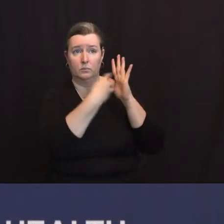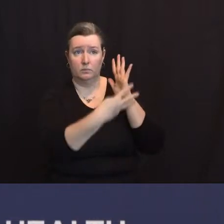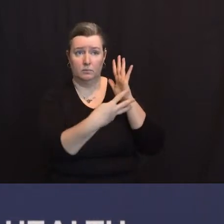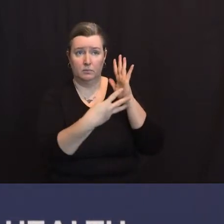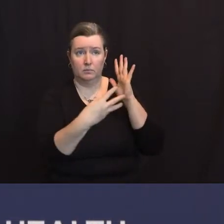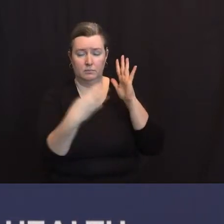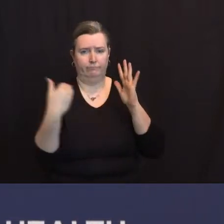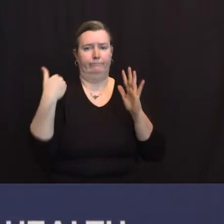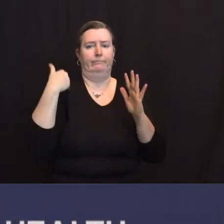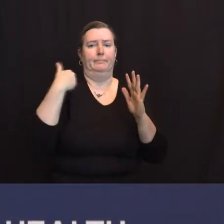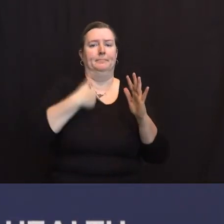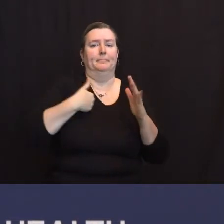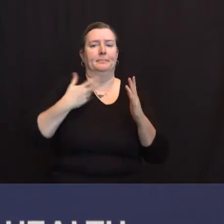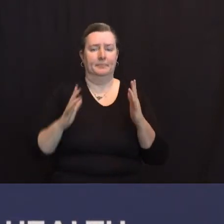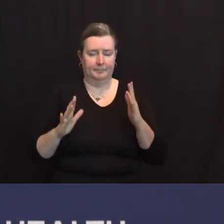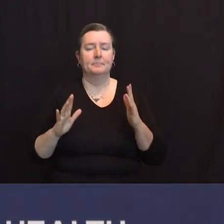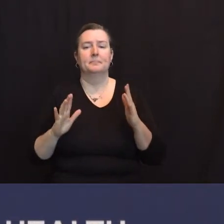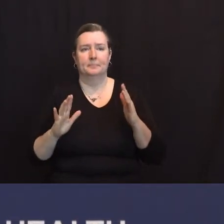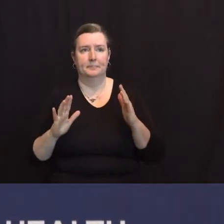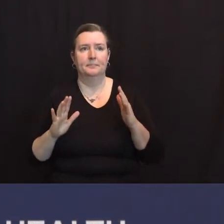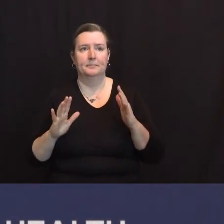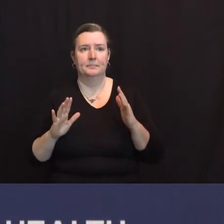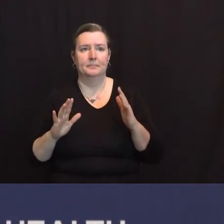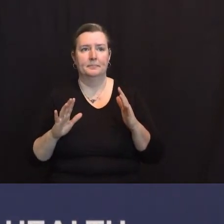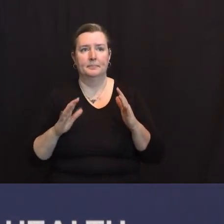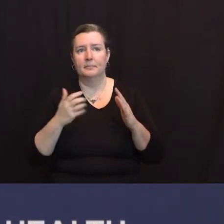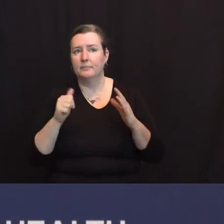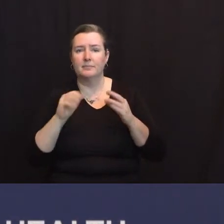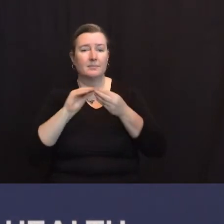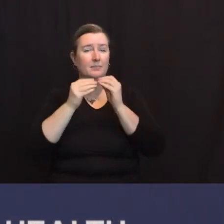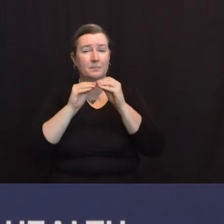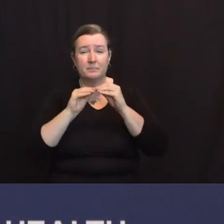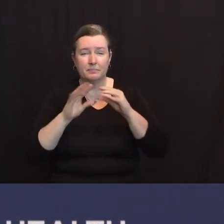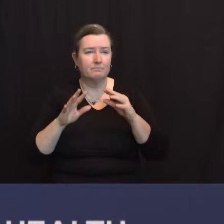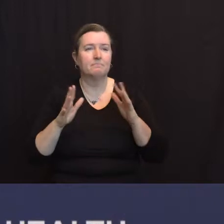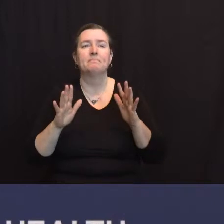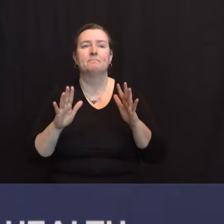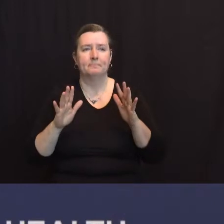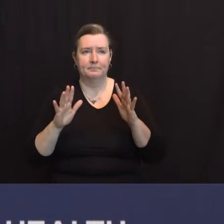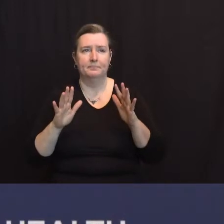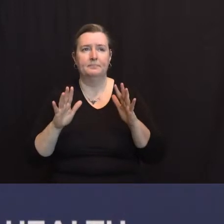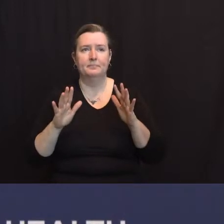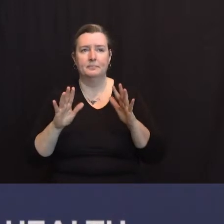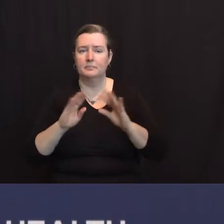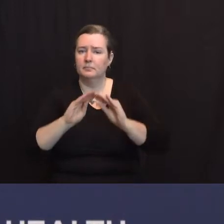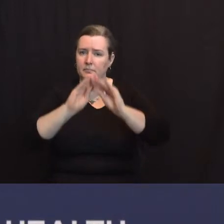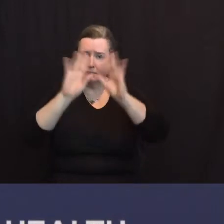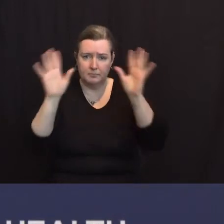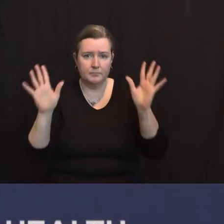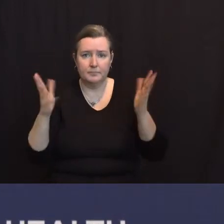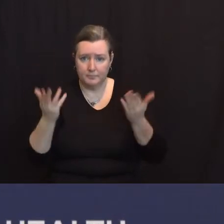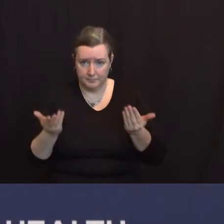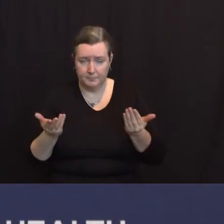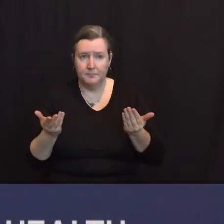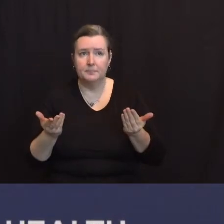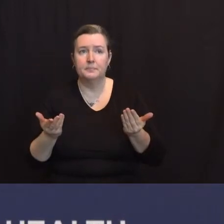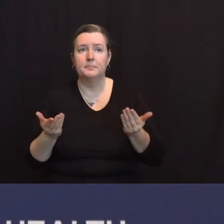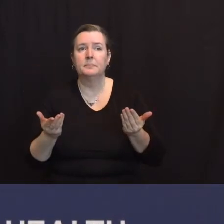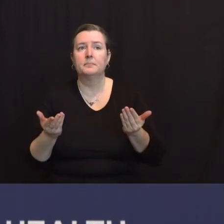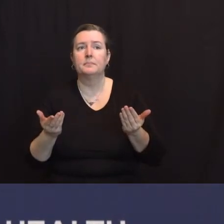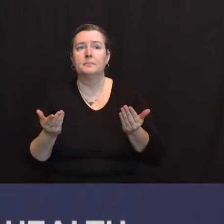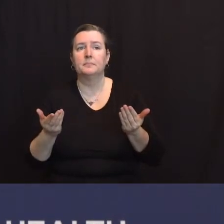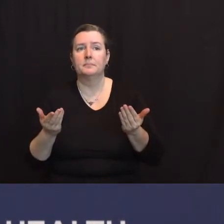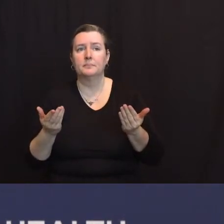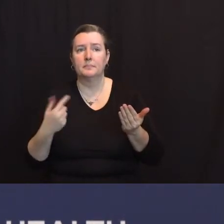Without getting into the actual numbers, it's pretty clear we're getting a supply 70,000+